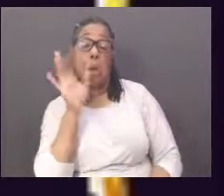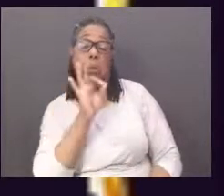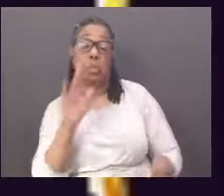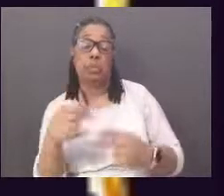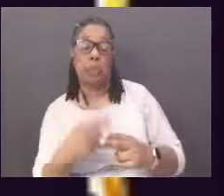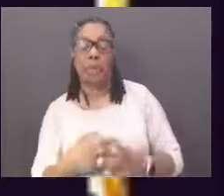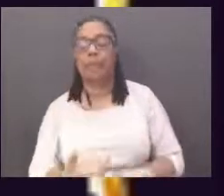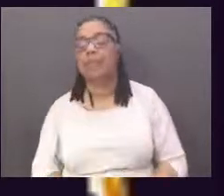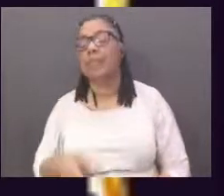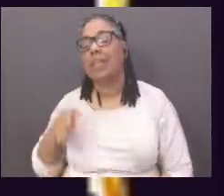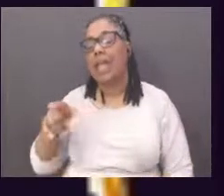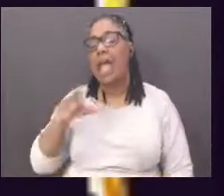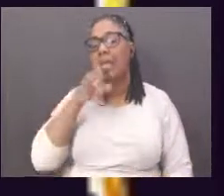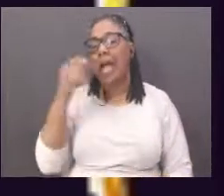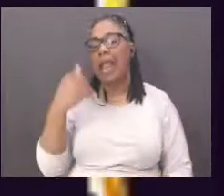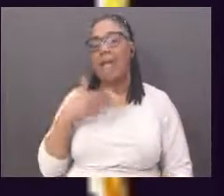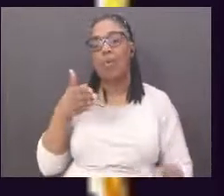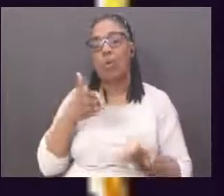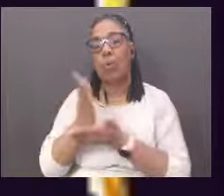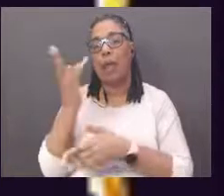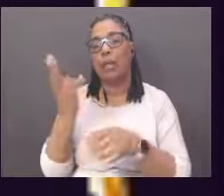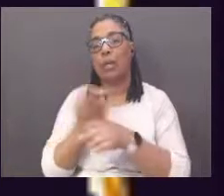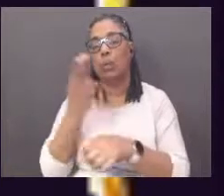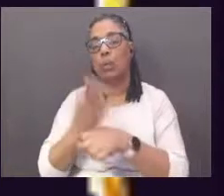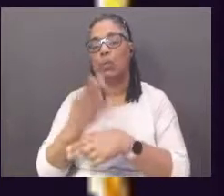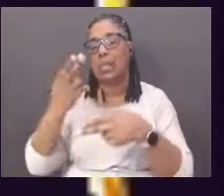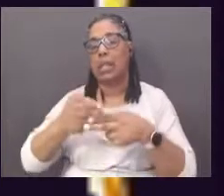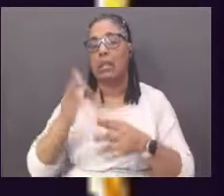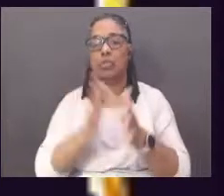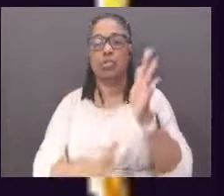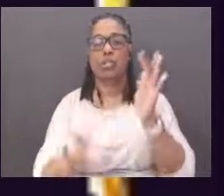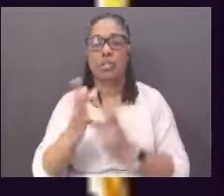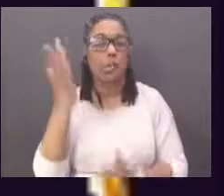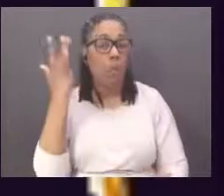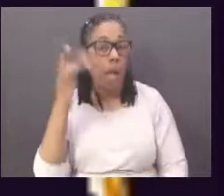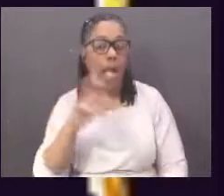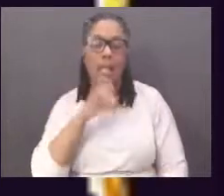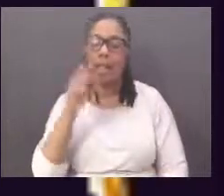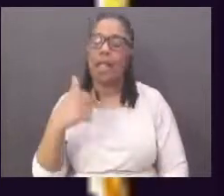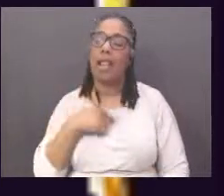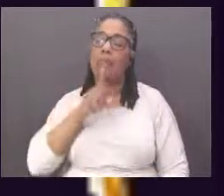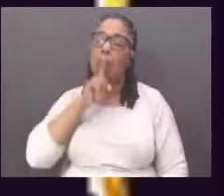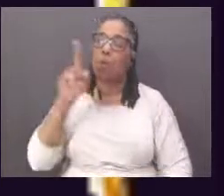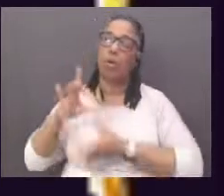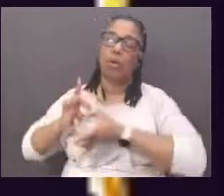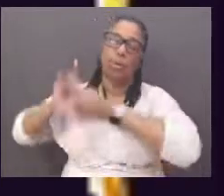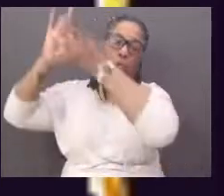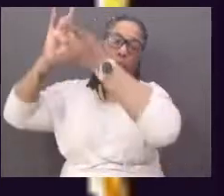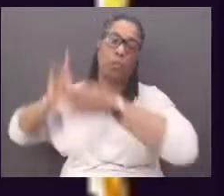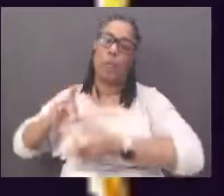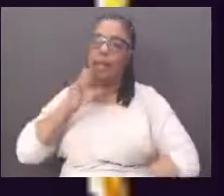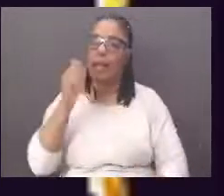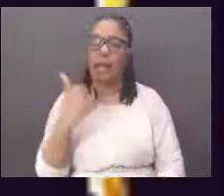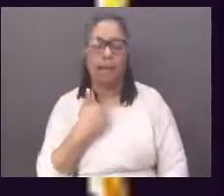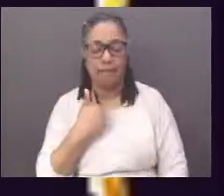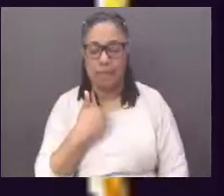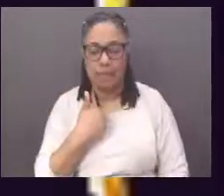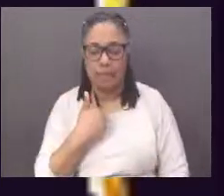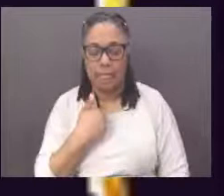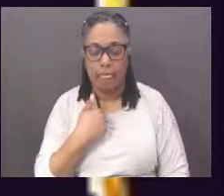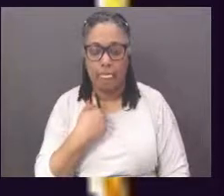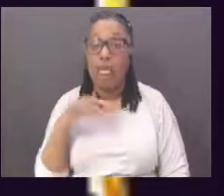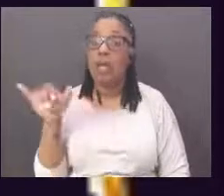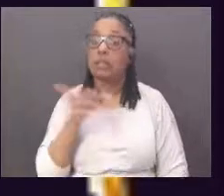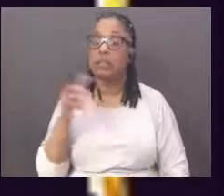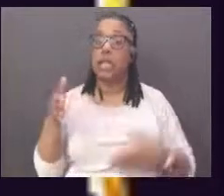have the right to use the name of Jesus because they had no real personal connection to him. In the same pattern, there